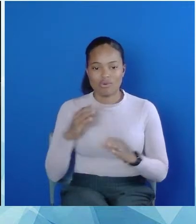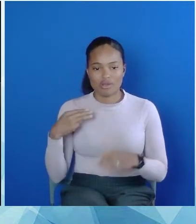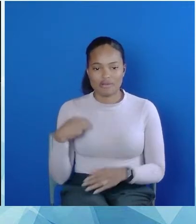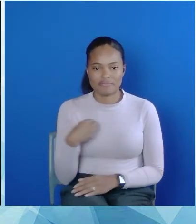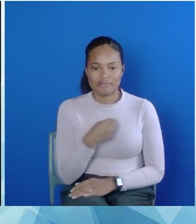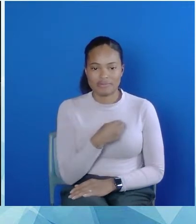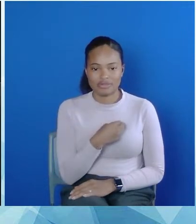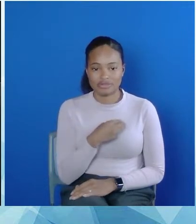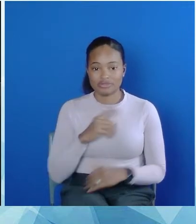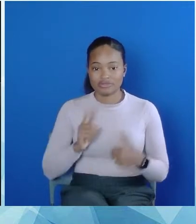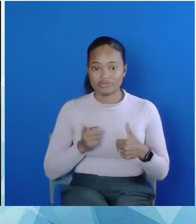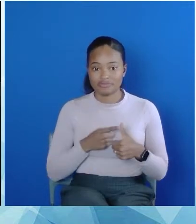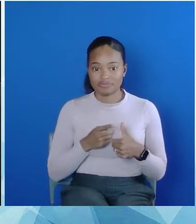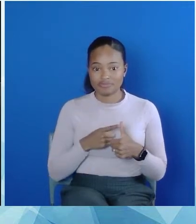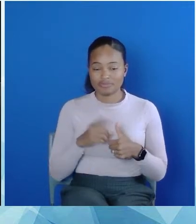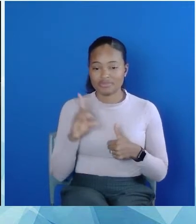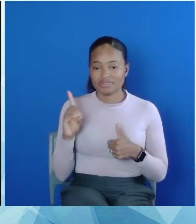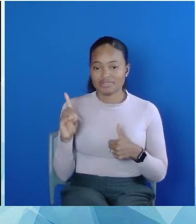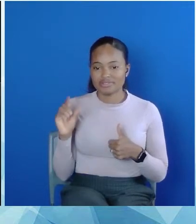First is David Nigro.